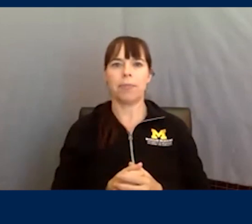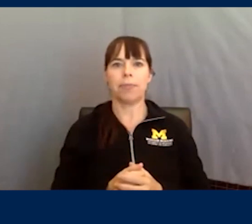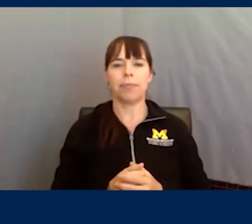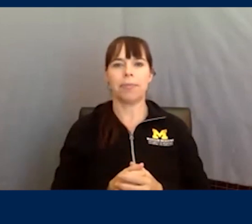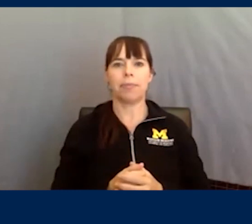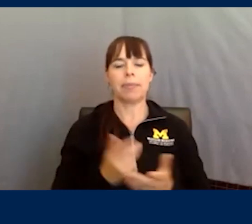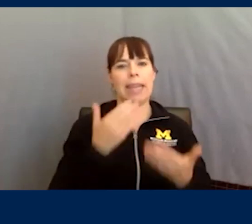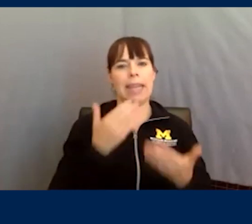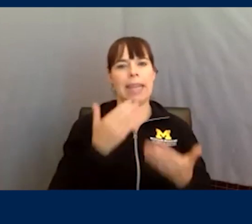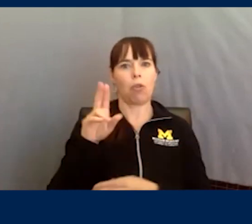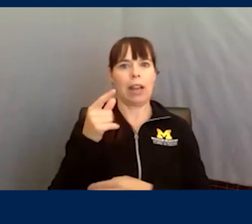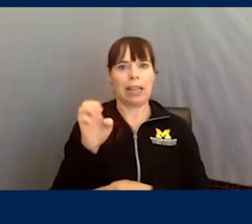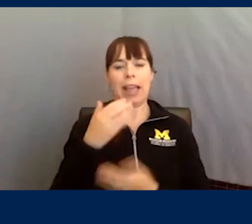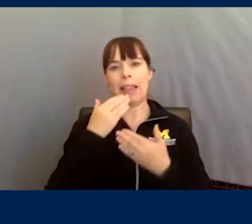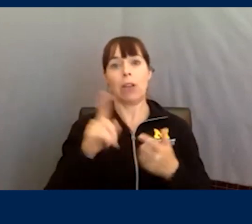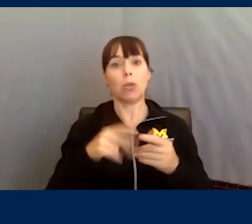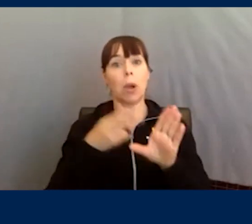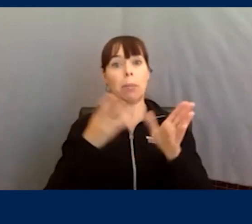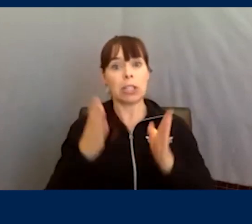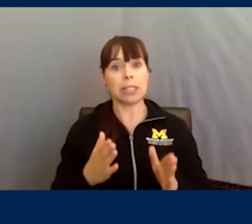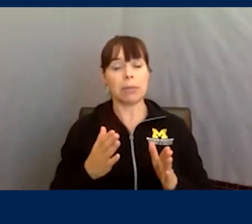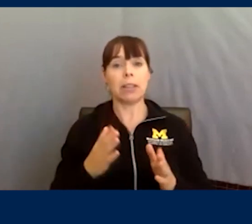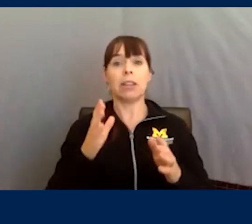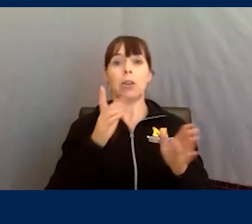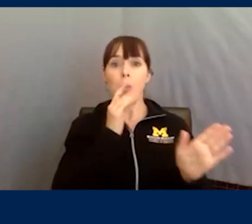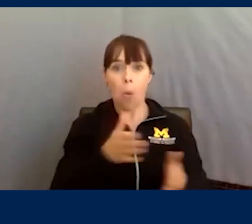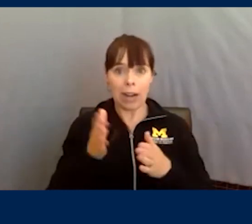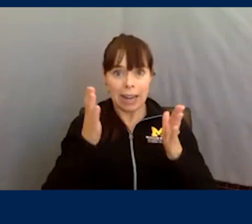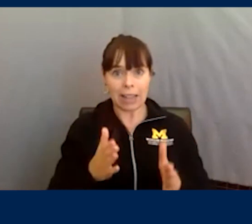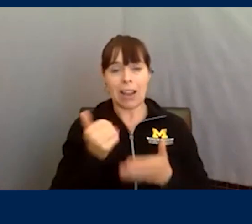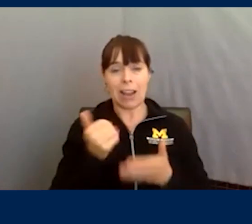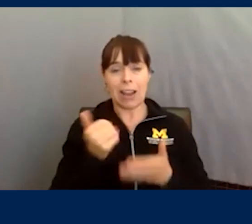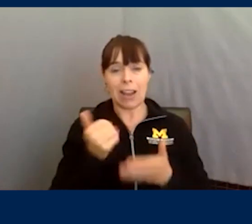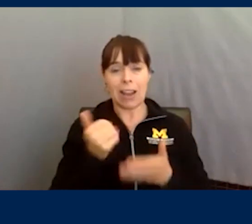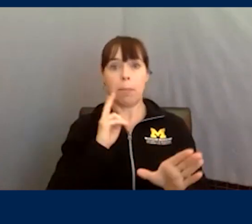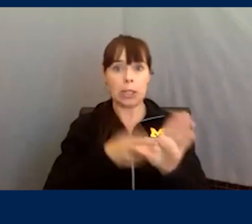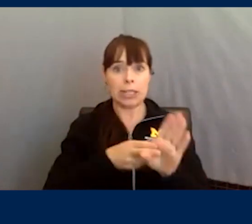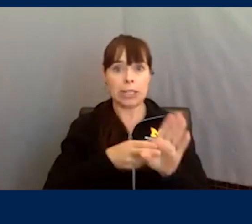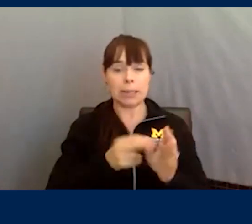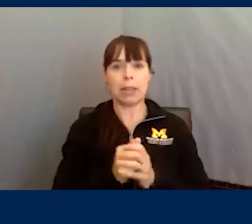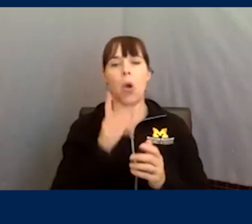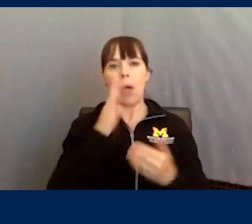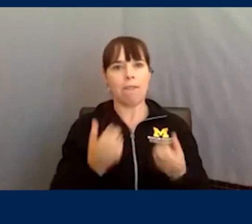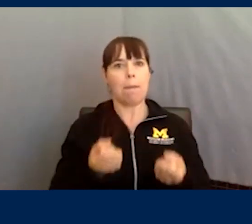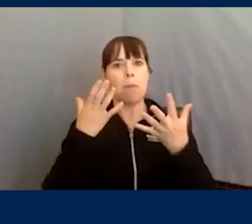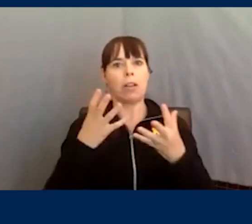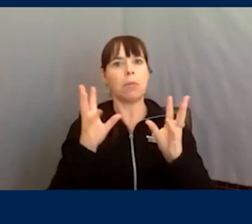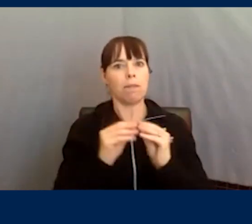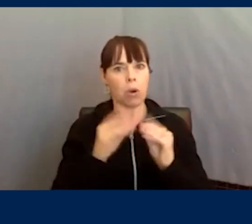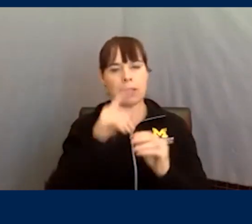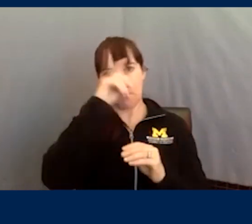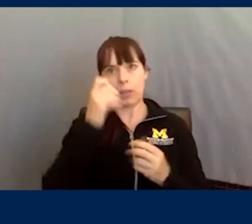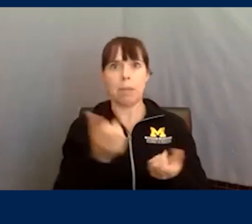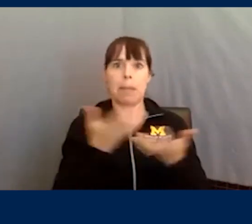Thank you, Dr. Runge. Thank you to the participants and organizers and everyone for participating. We will have multiple forums because there's a